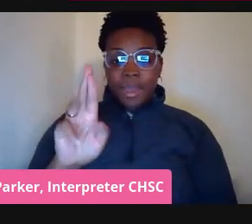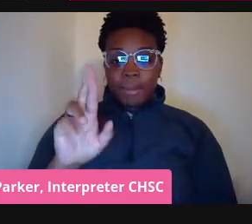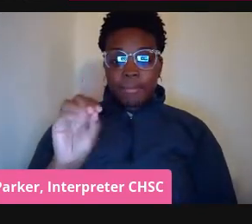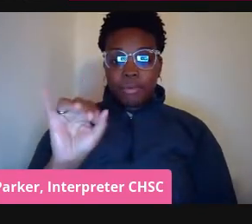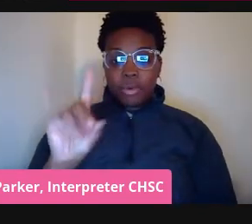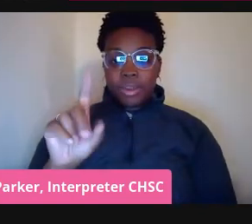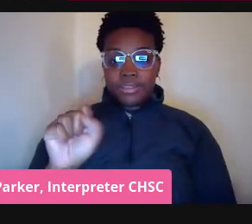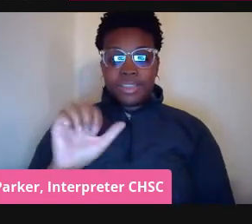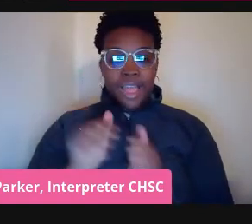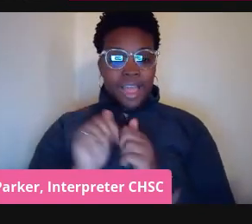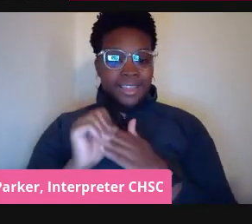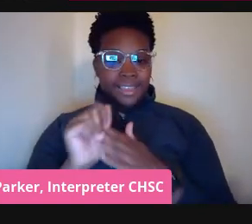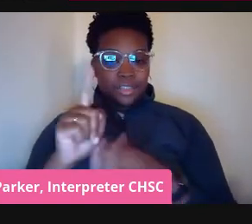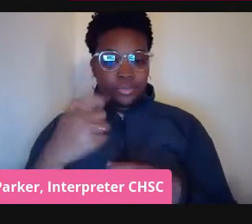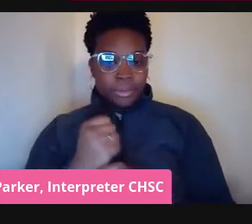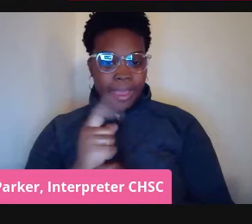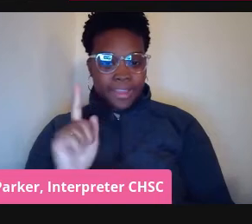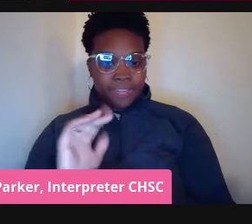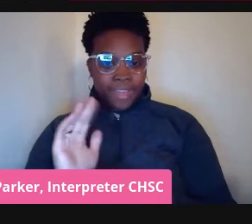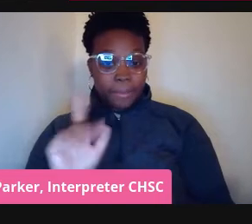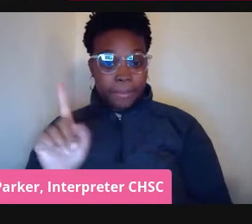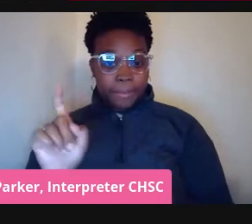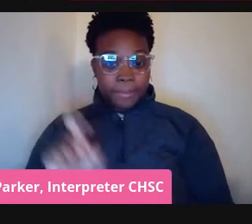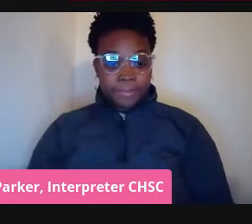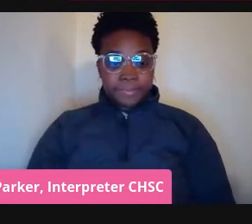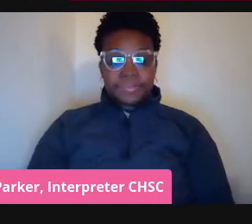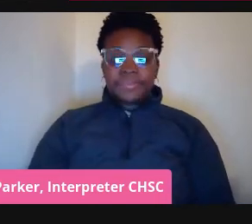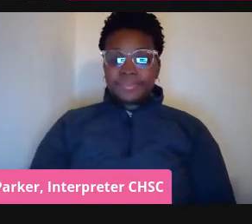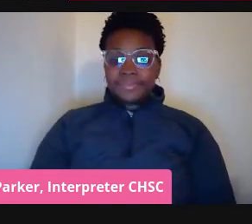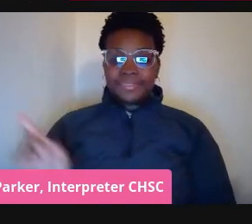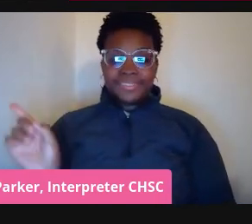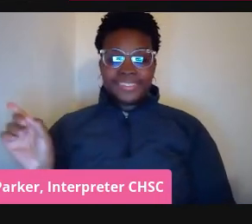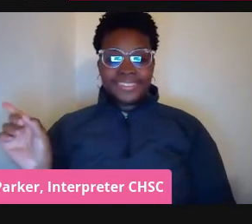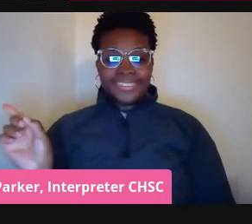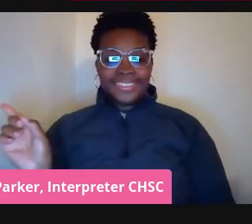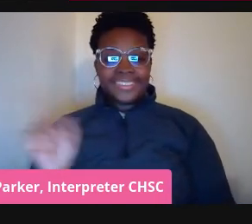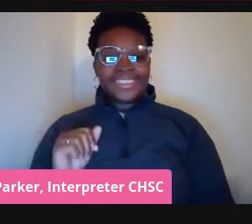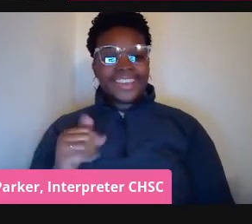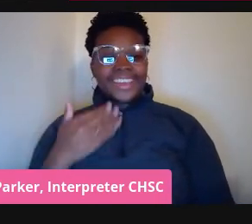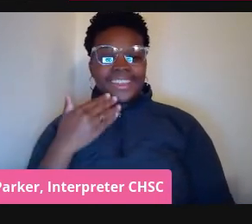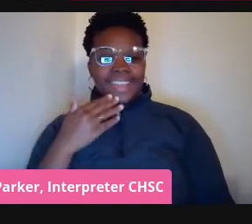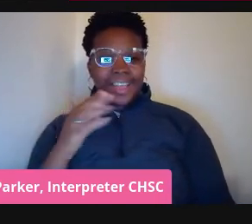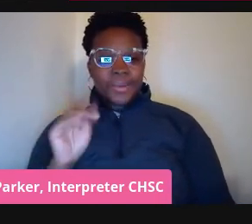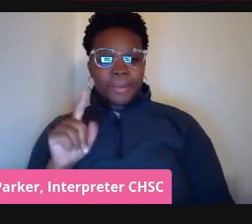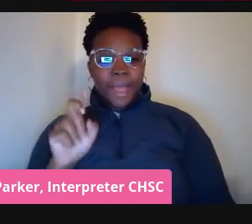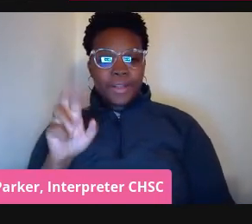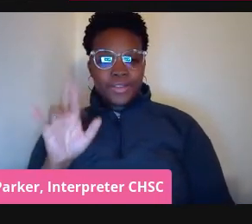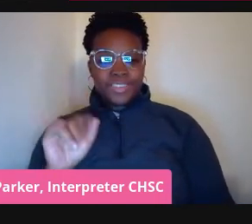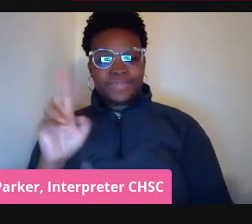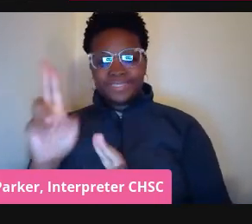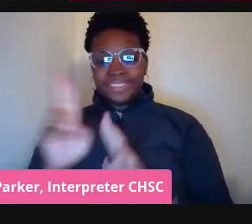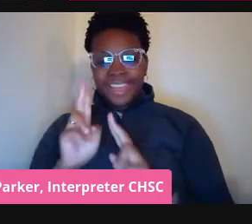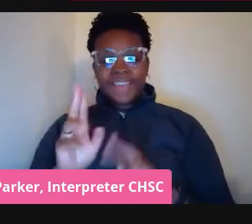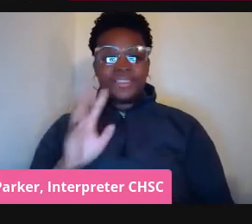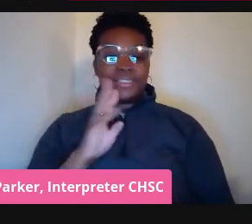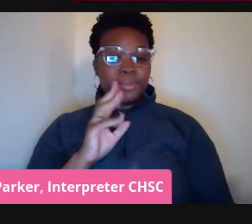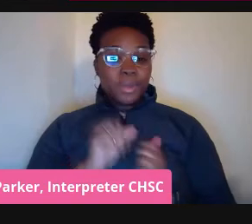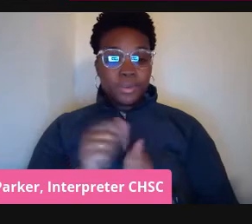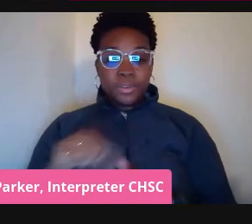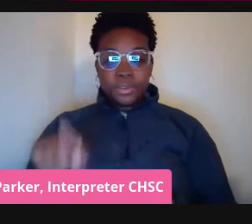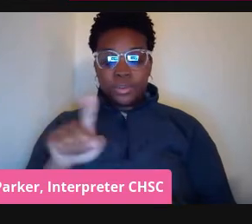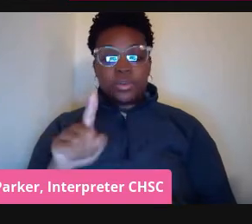to you making this film. Absolutely. Thank you so much, Mallory. And it's such an honor to speak with all of you. I think what you're doing is